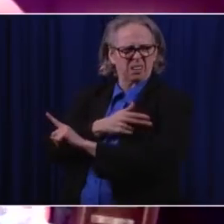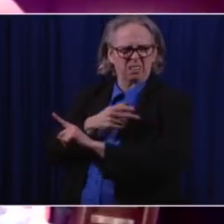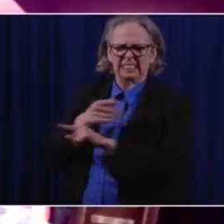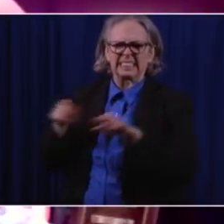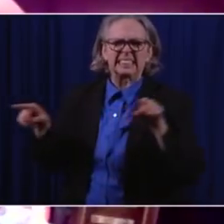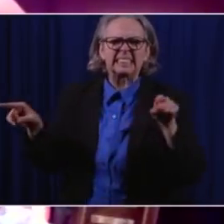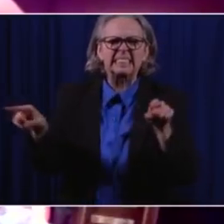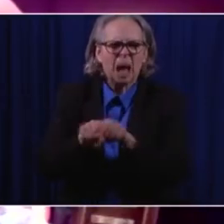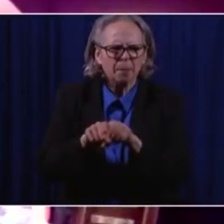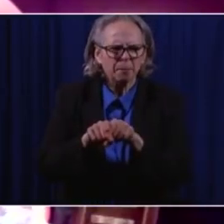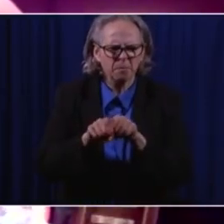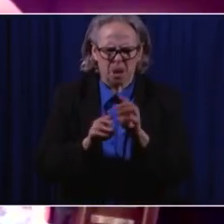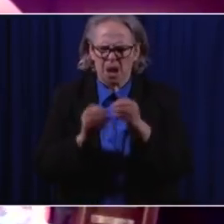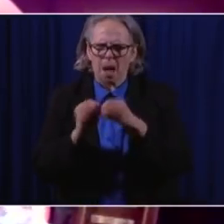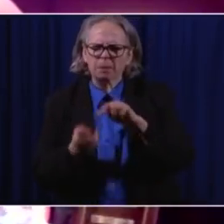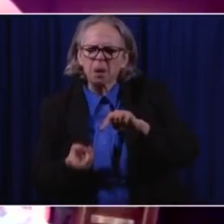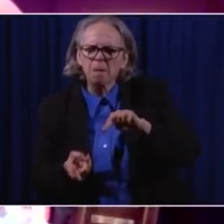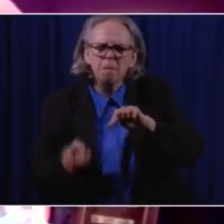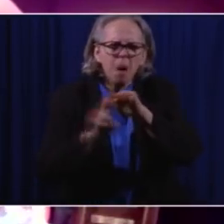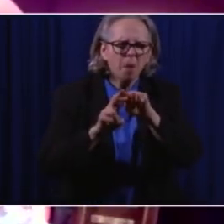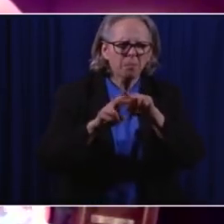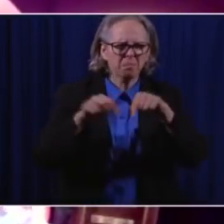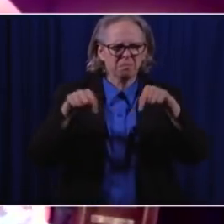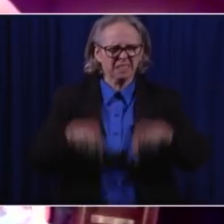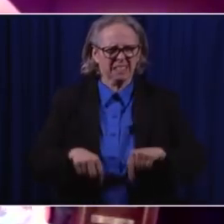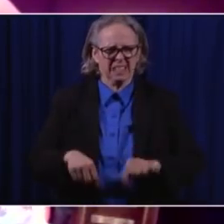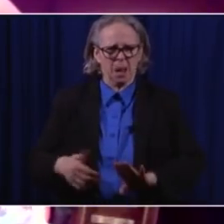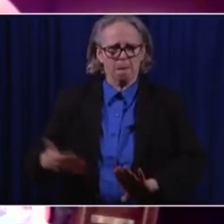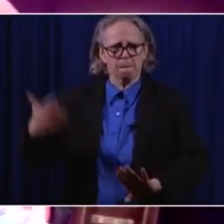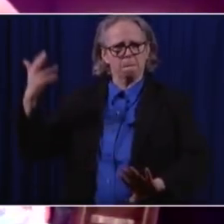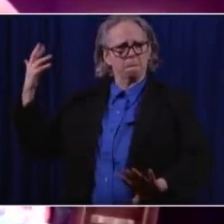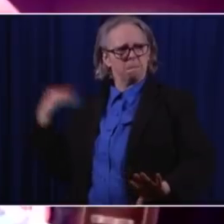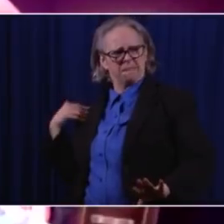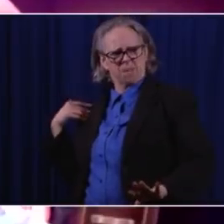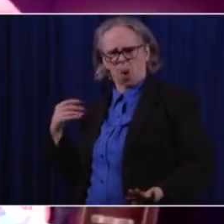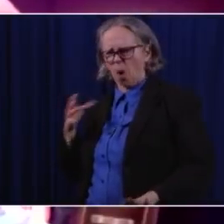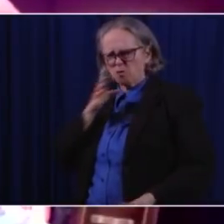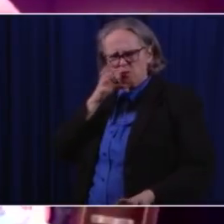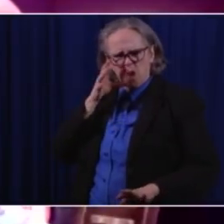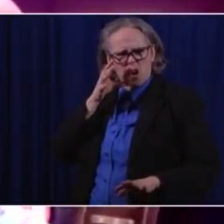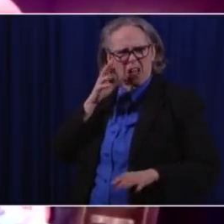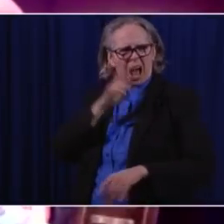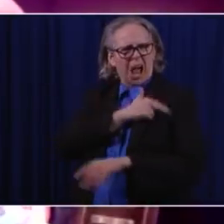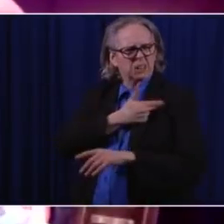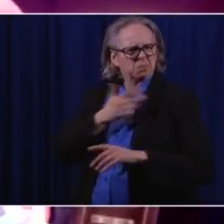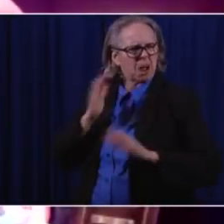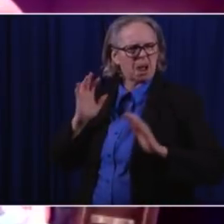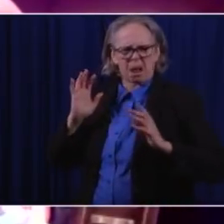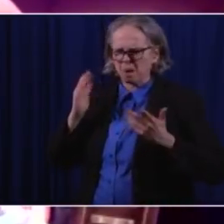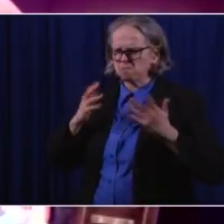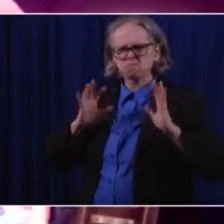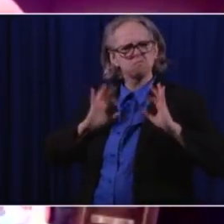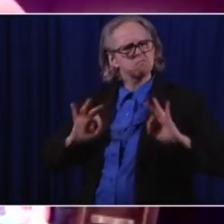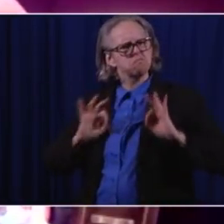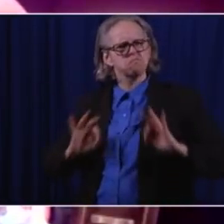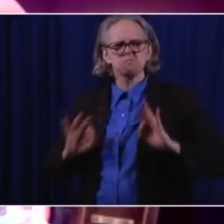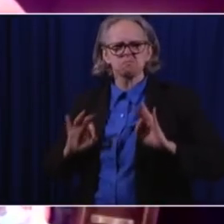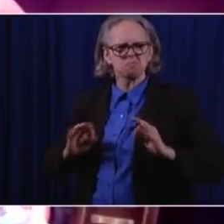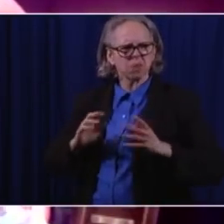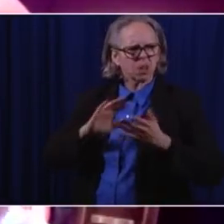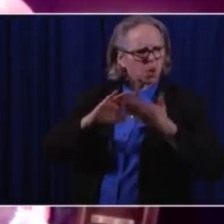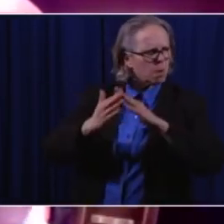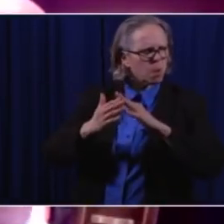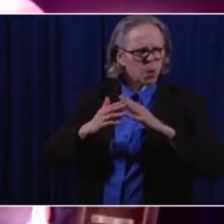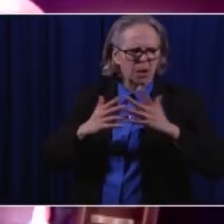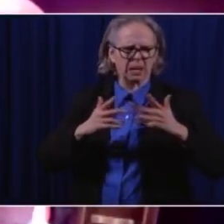You know, early on in this experience, the urban centers were hit. It's now moved into the rural areas. And in fact, the rural hospitals like ours are